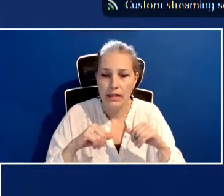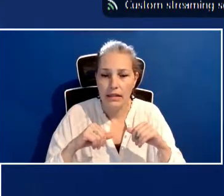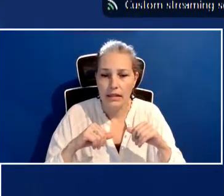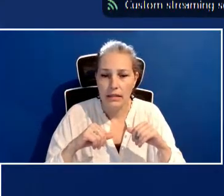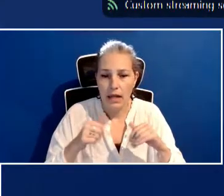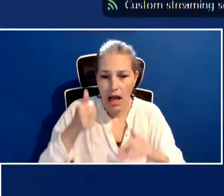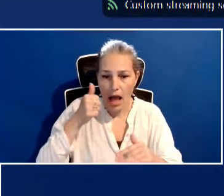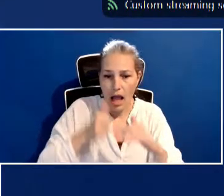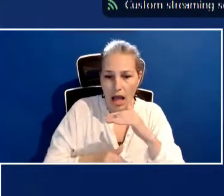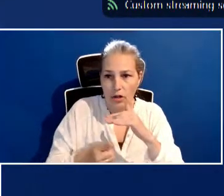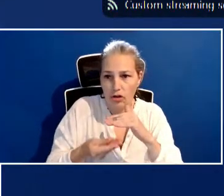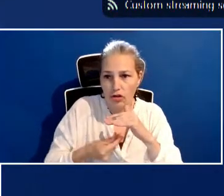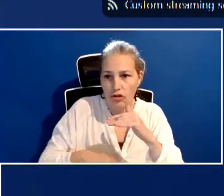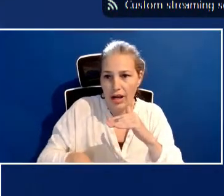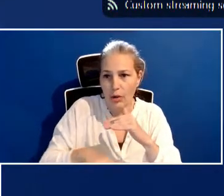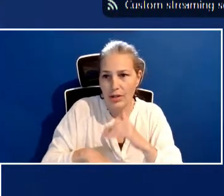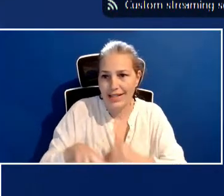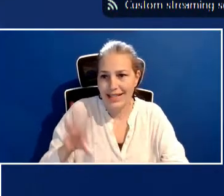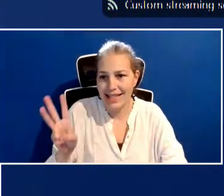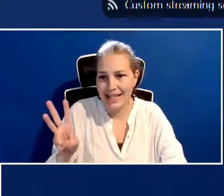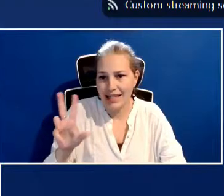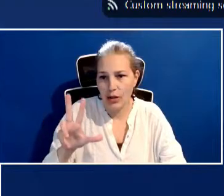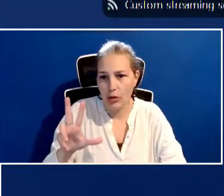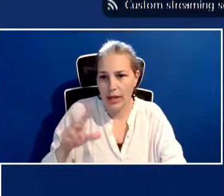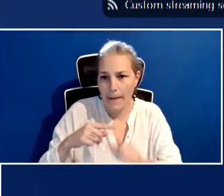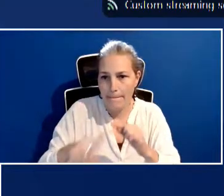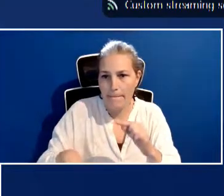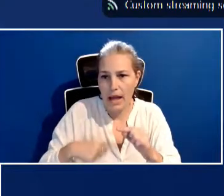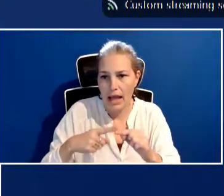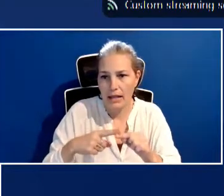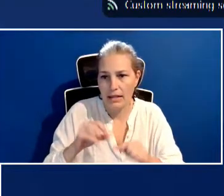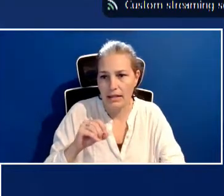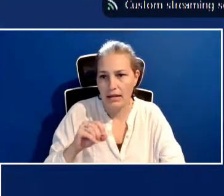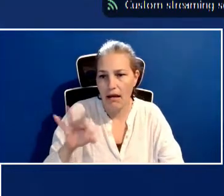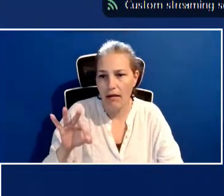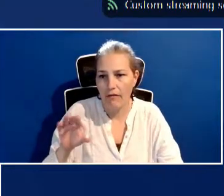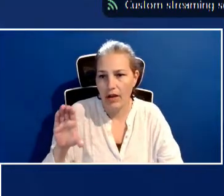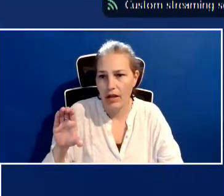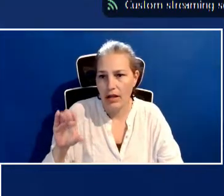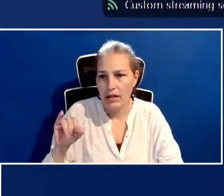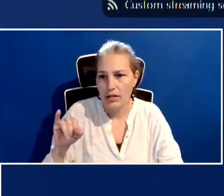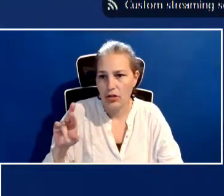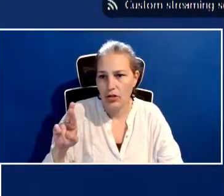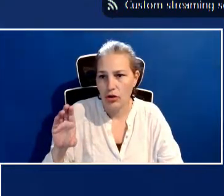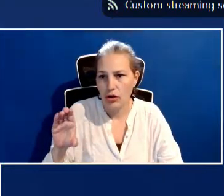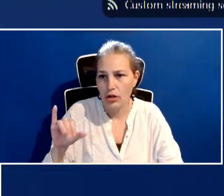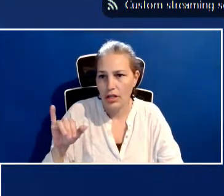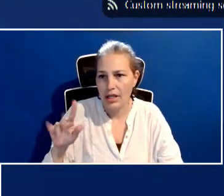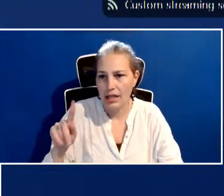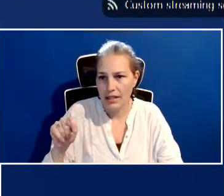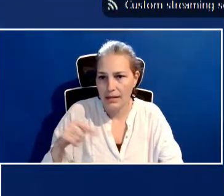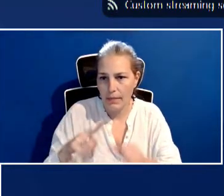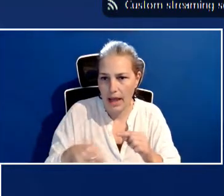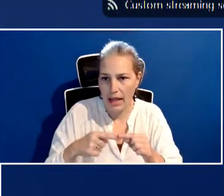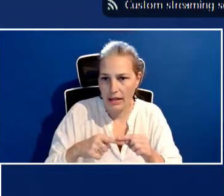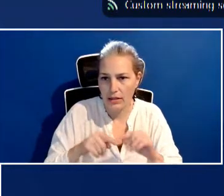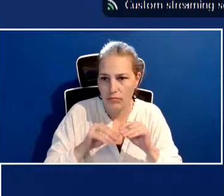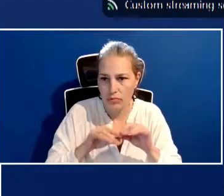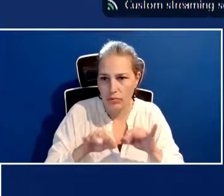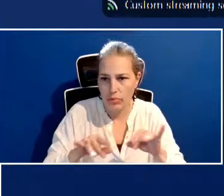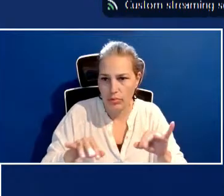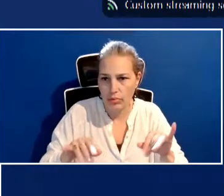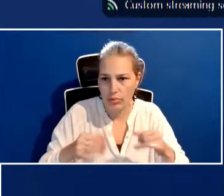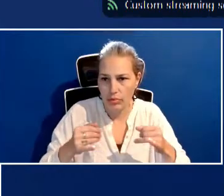underground, 63 miles of circuit miles of distribution lines for underground, 40 miles in the